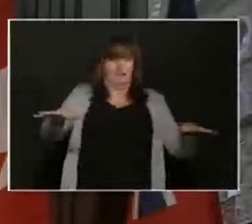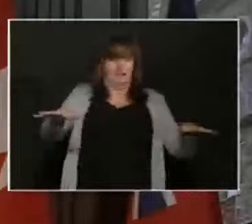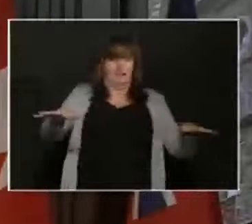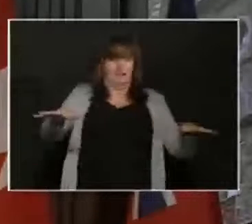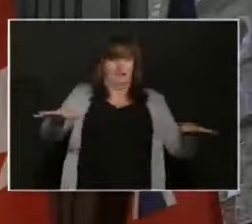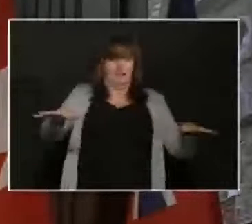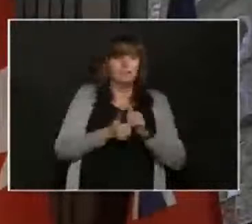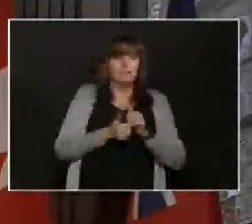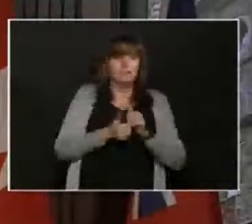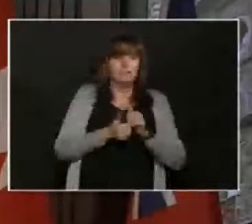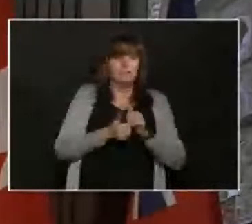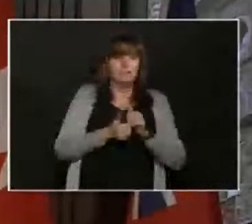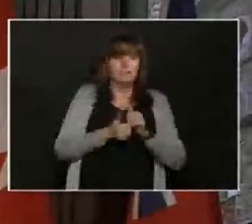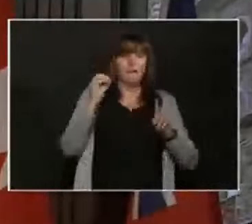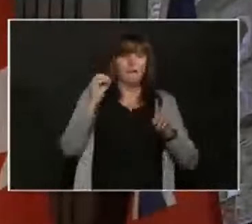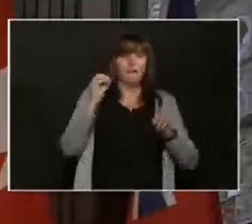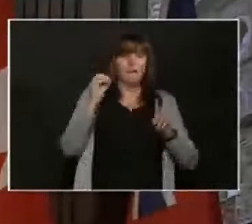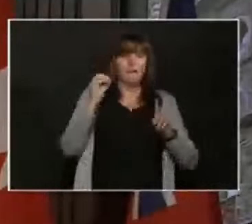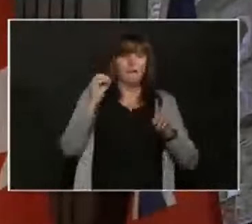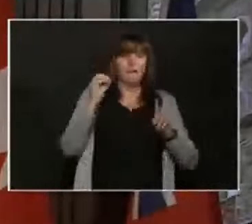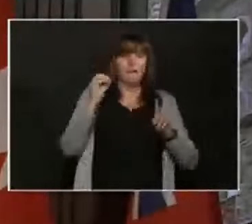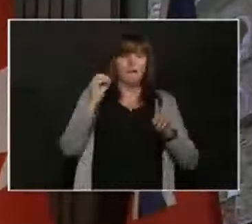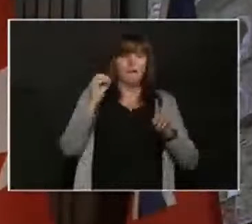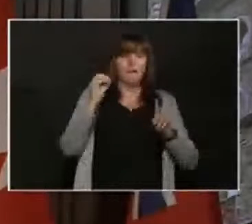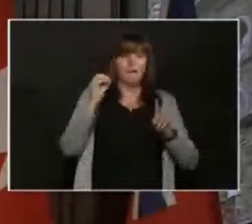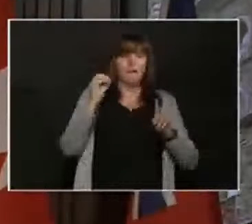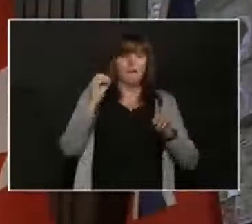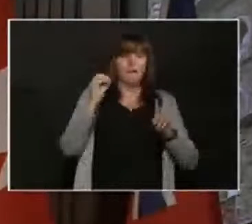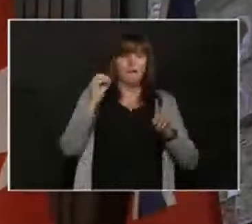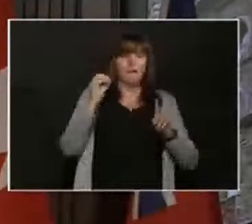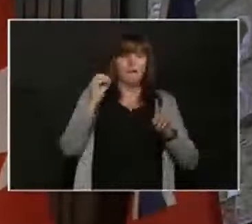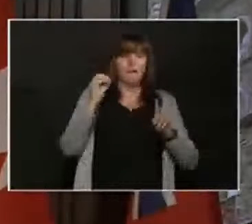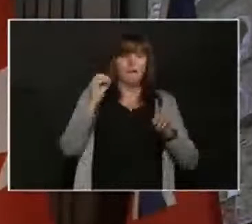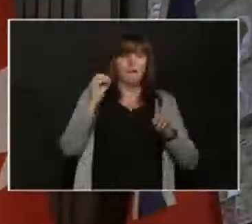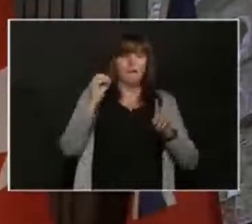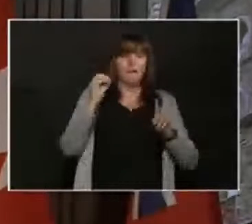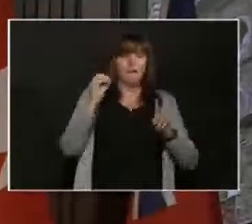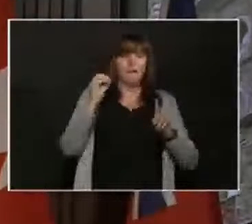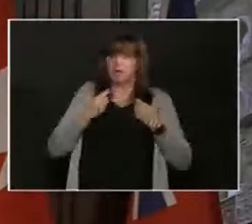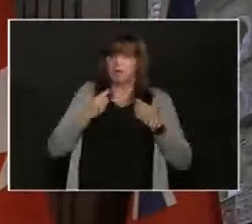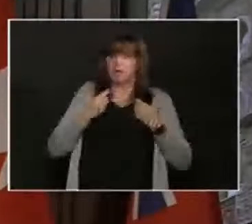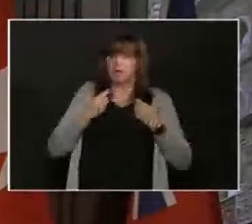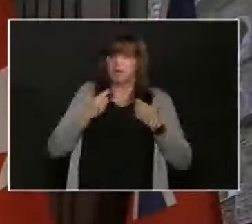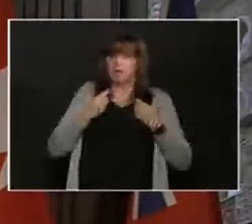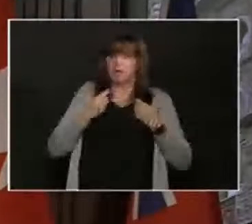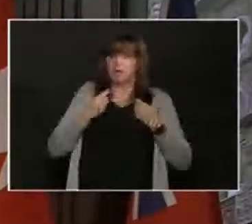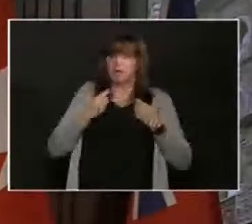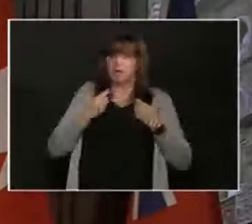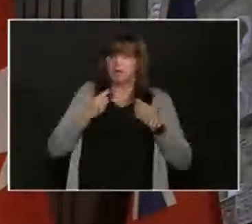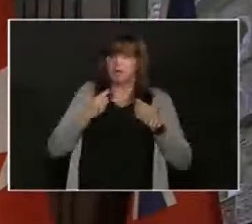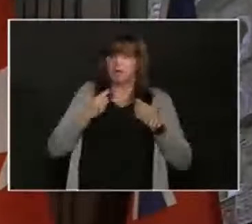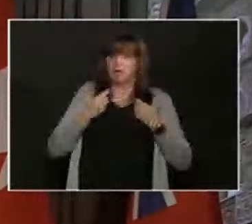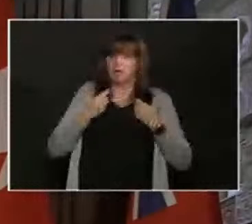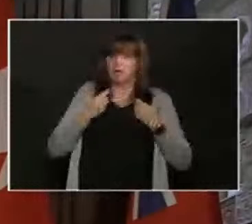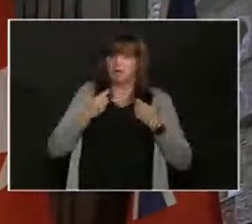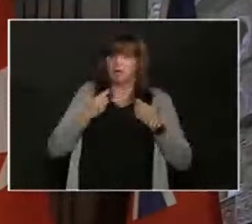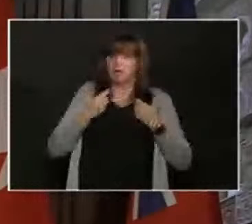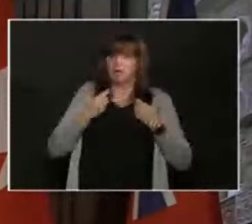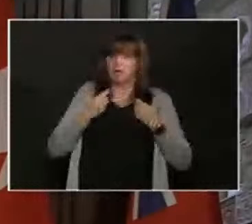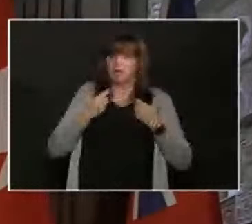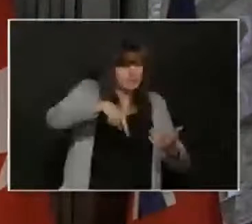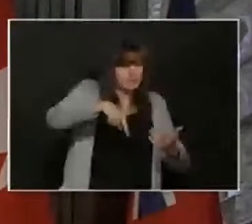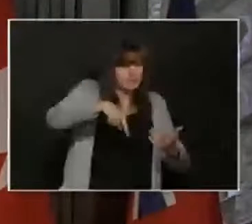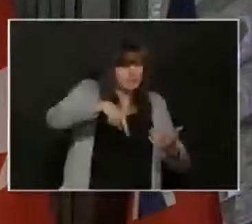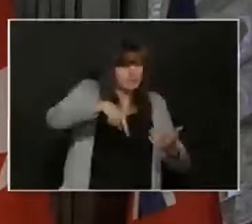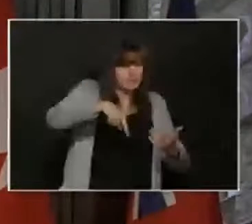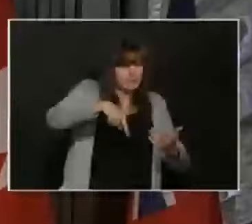you. Your actions protect yourself, but they also protect other Ontarians. I know this can be hard work, and